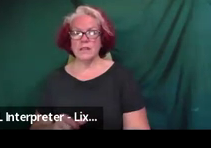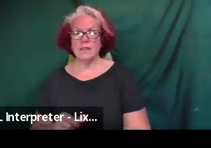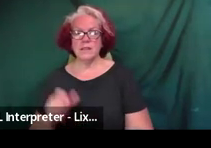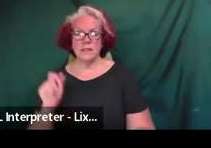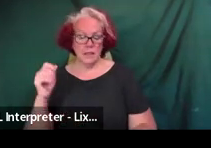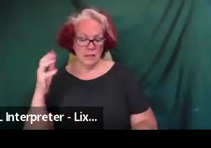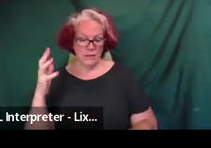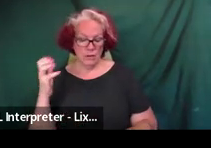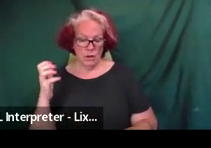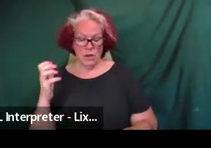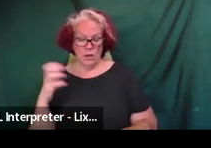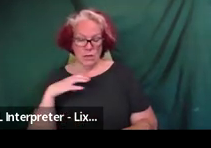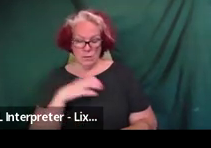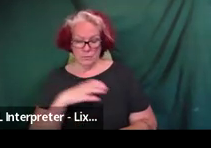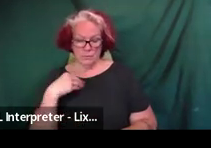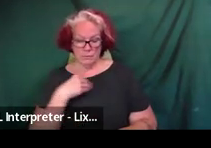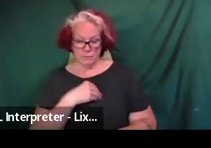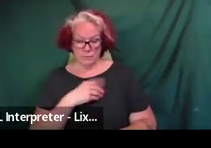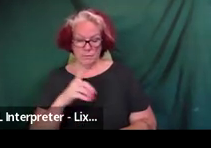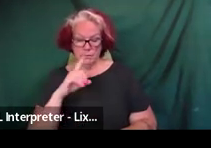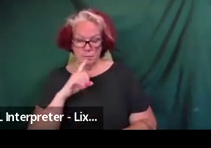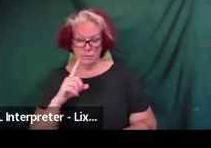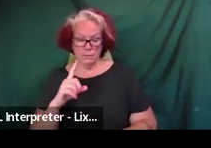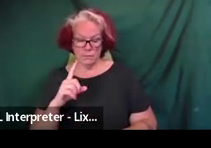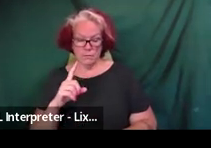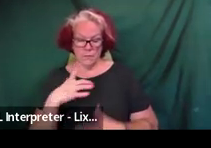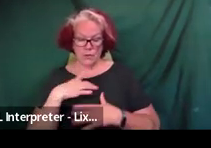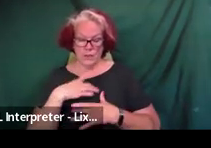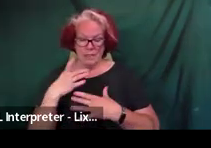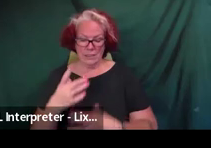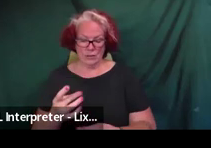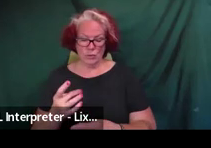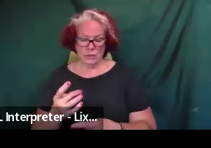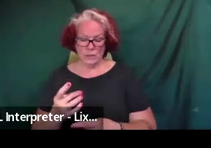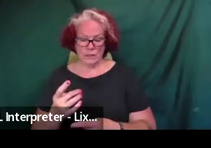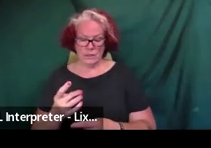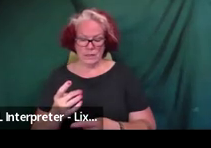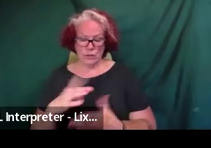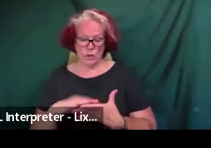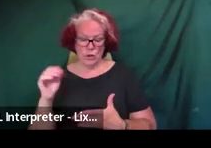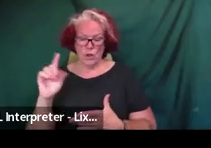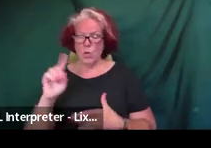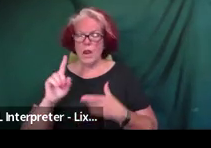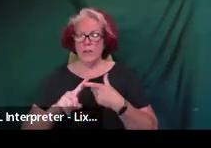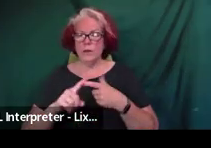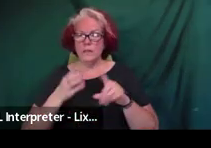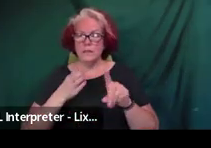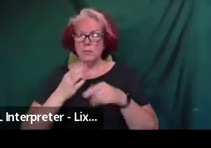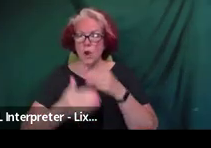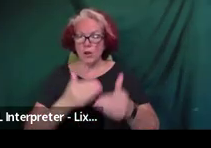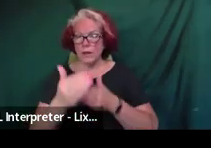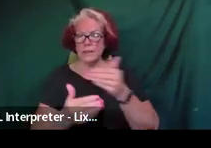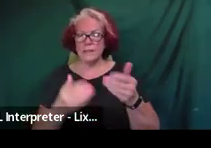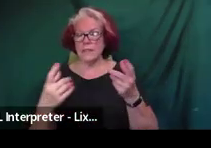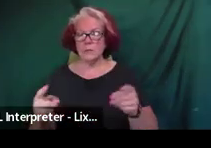think committee members are certainly very interested in learning about where major progress has been made, which you've already started to